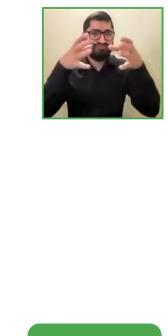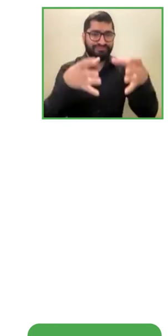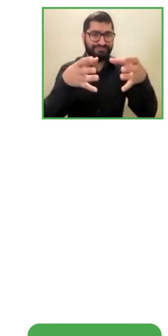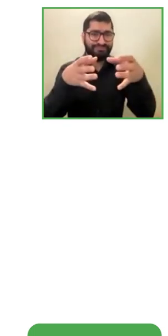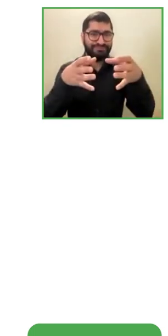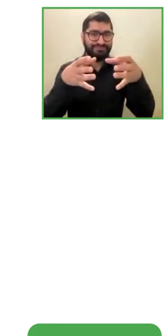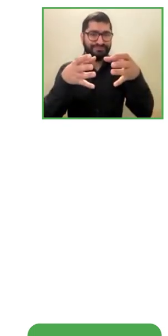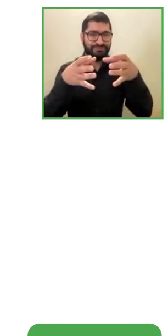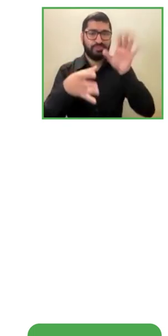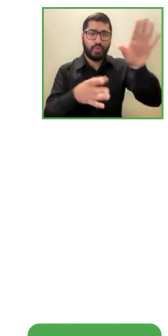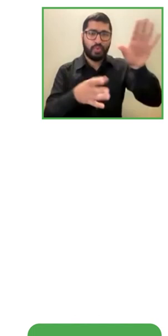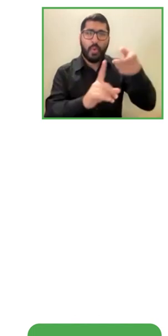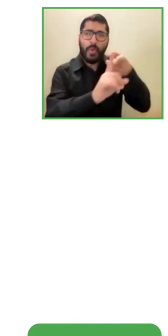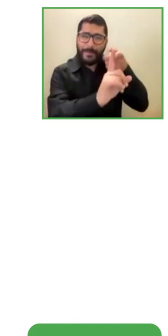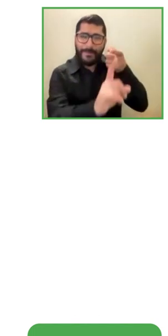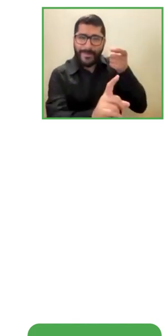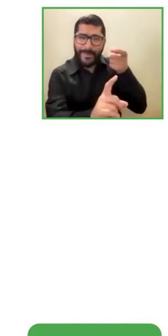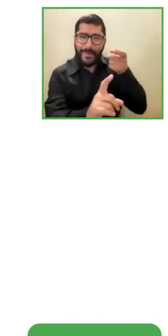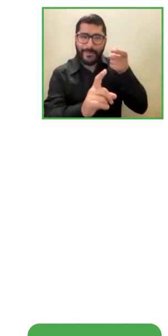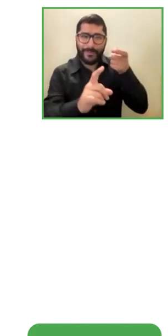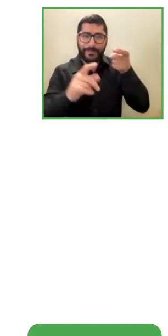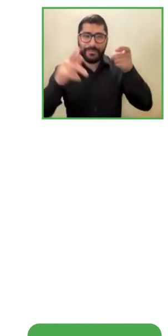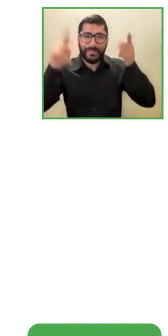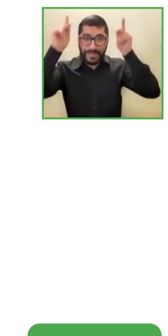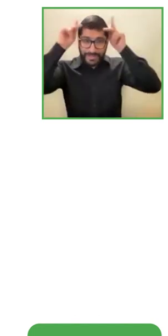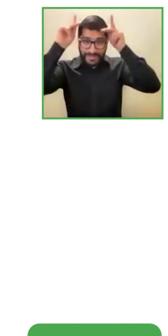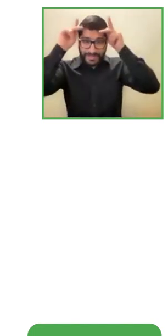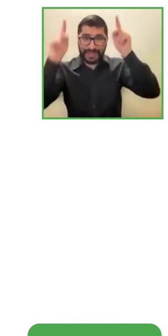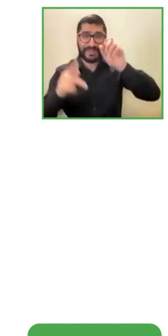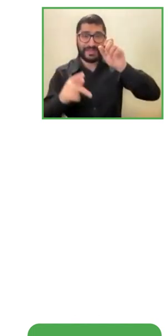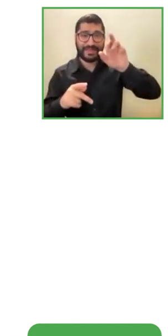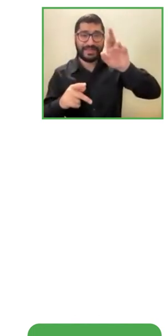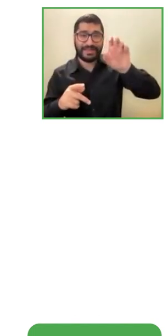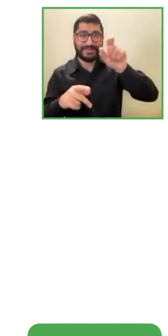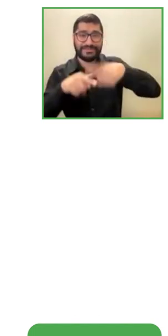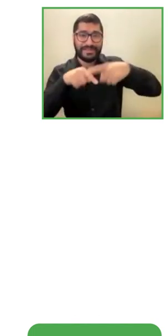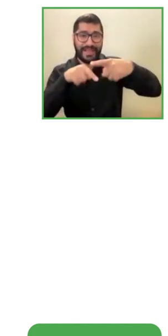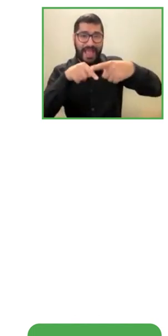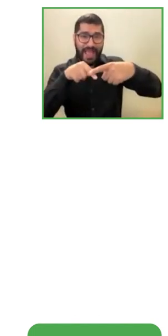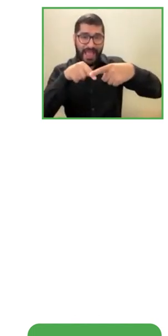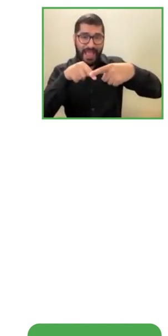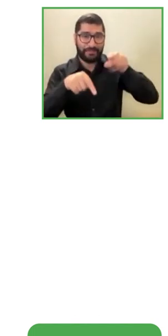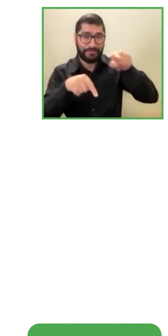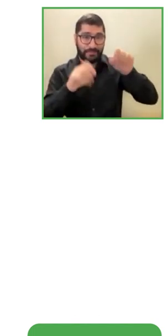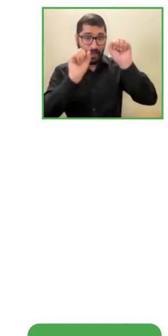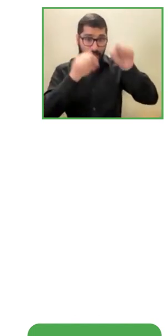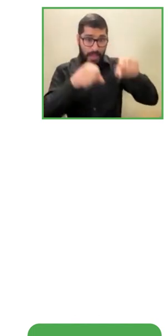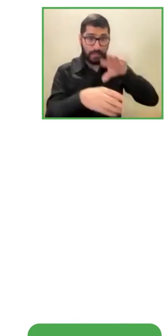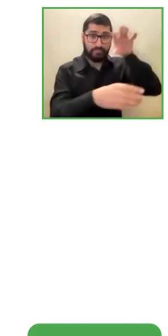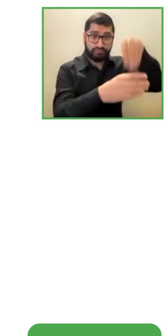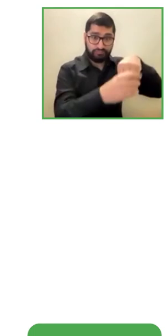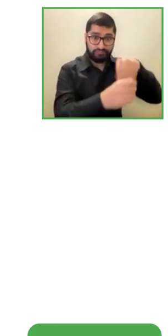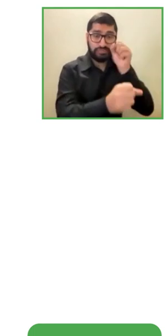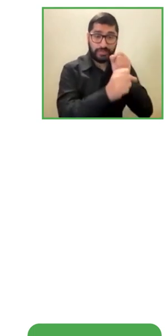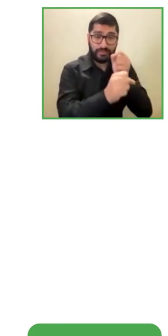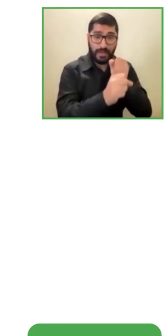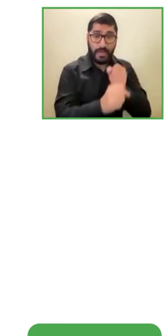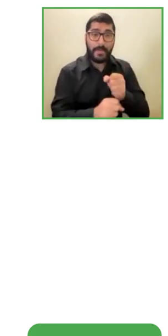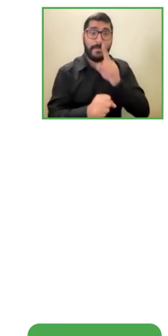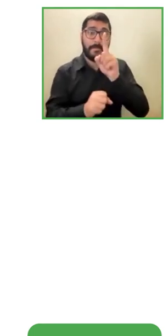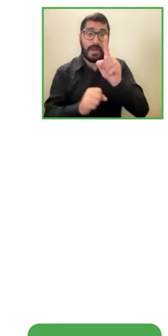team to London in 1996 to participate in the Cycle Messenger World Championship. And also